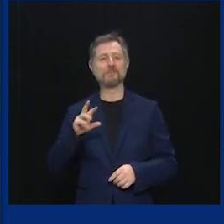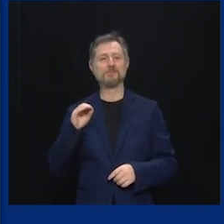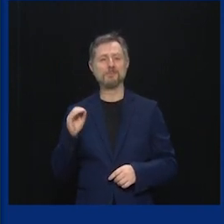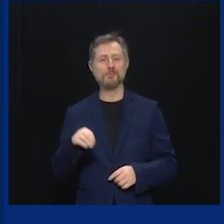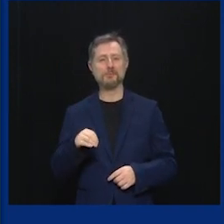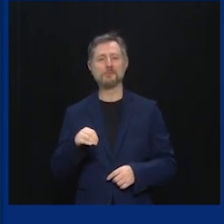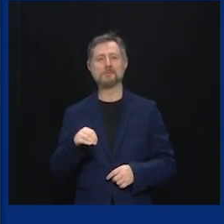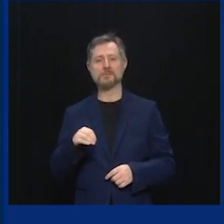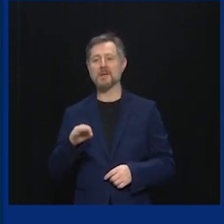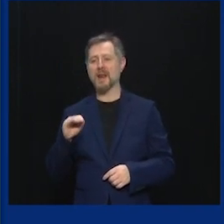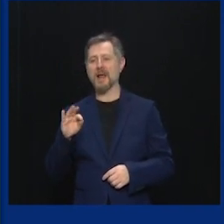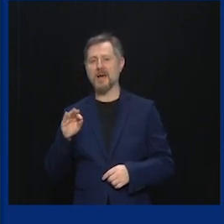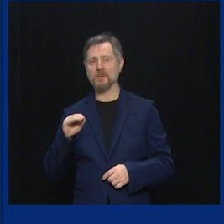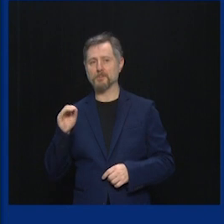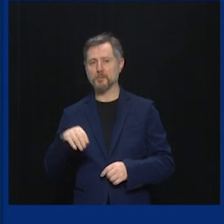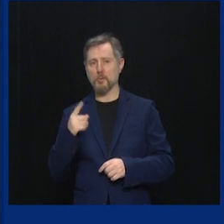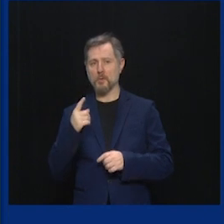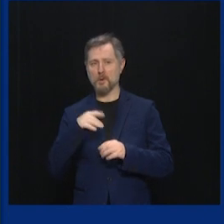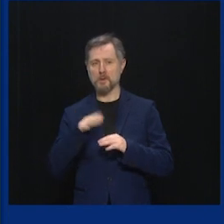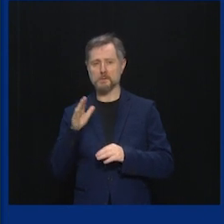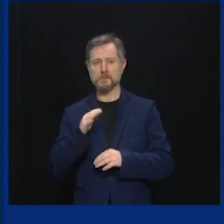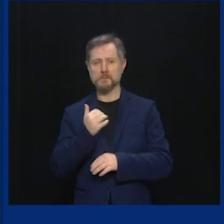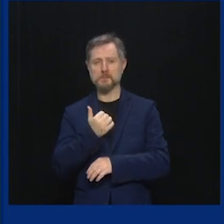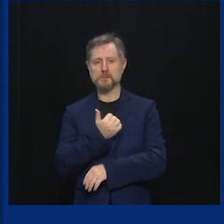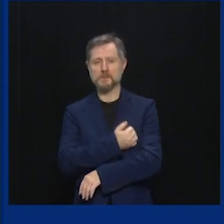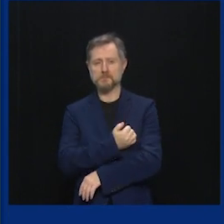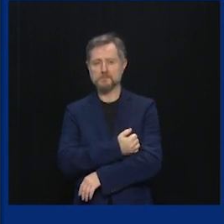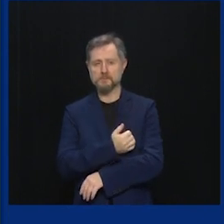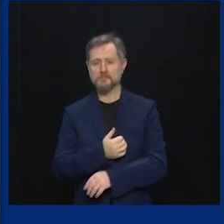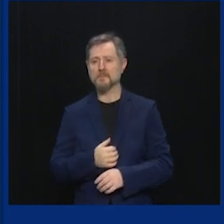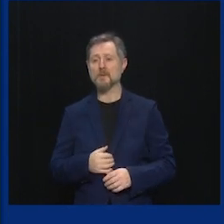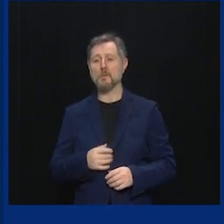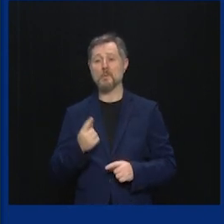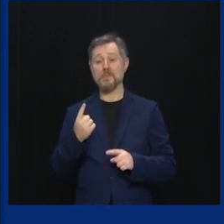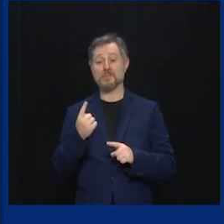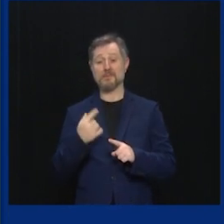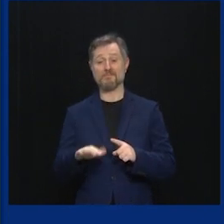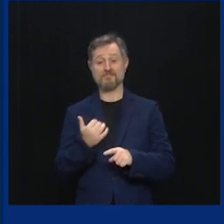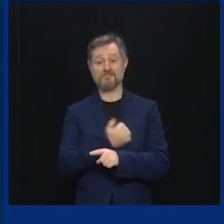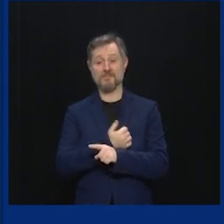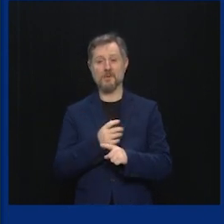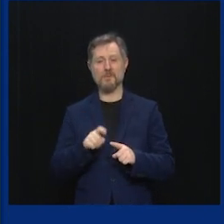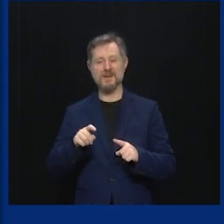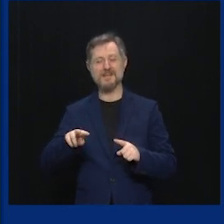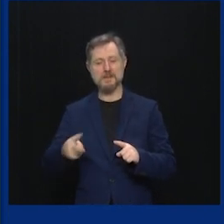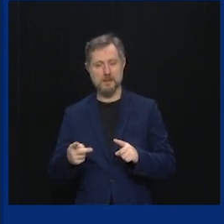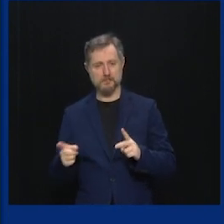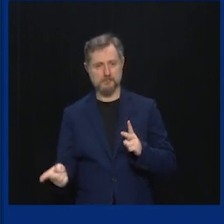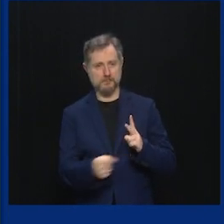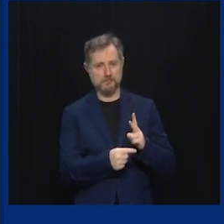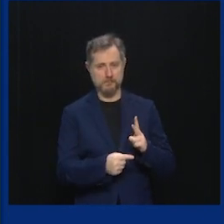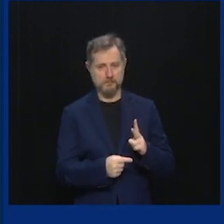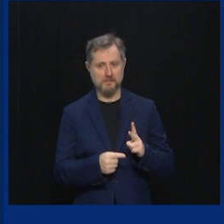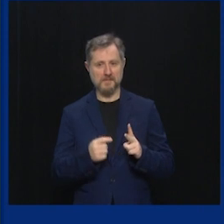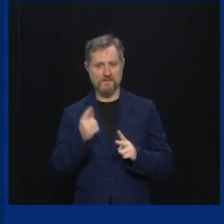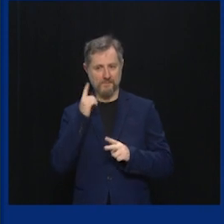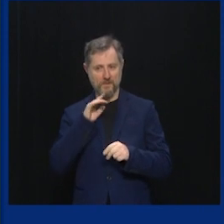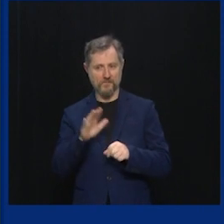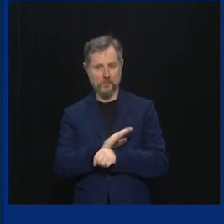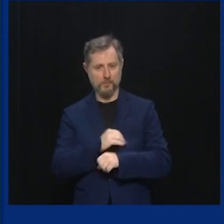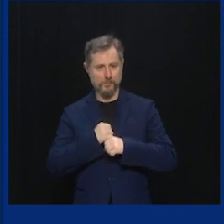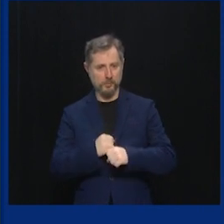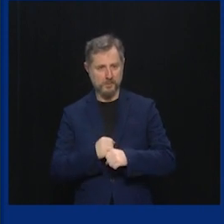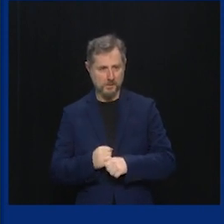want to make sure happens is that everybody's only had the one dose gets that second dose, because you're not fully protected without the second dose. We are sending